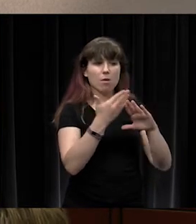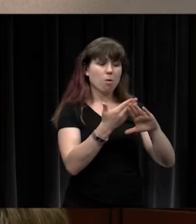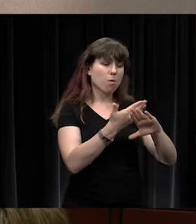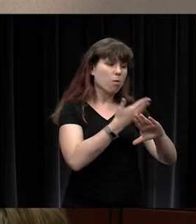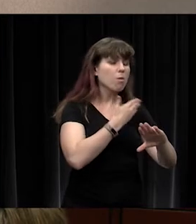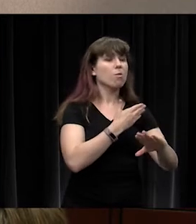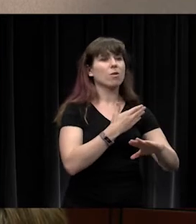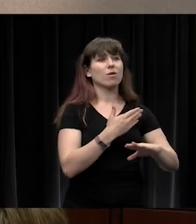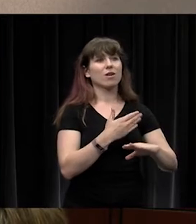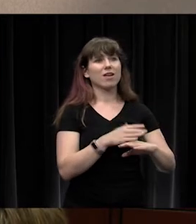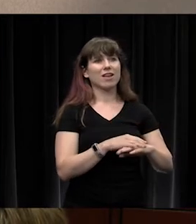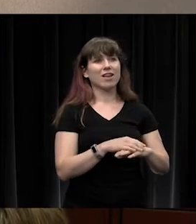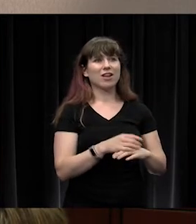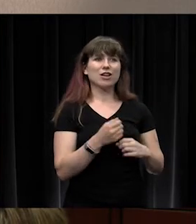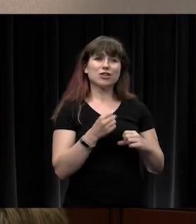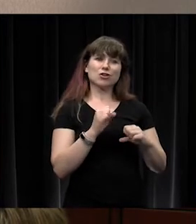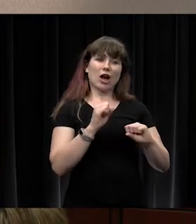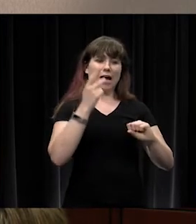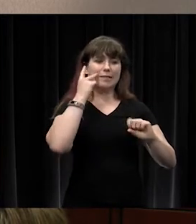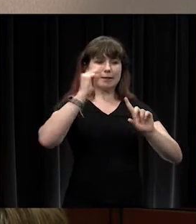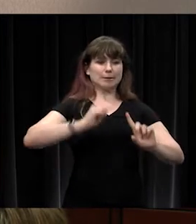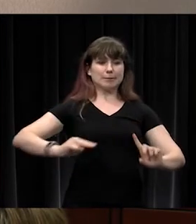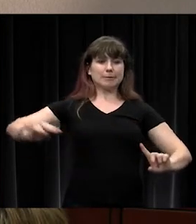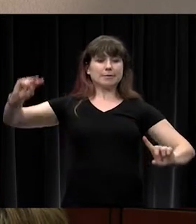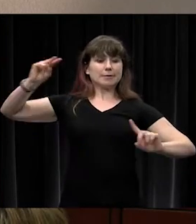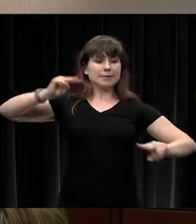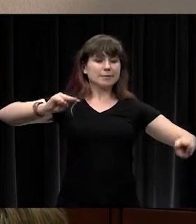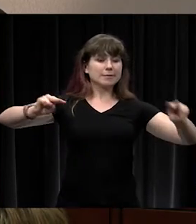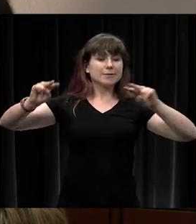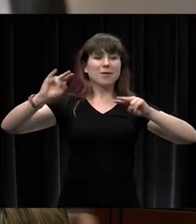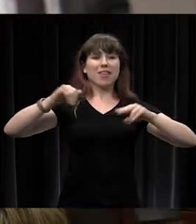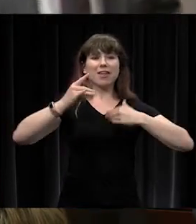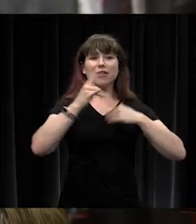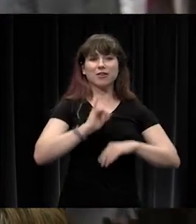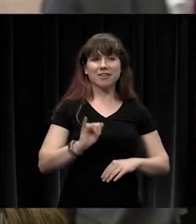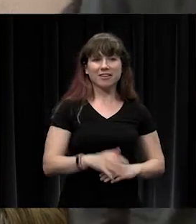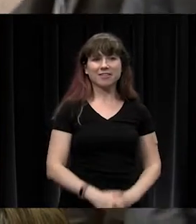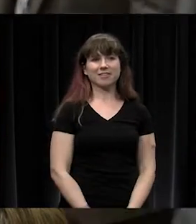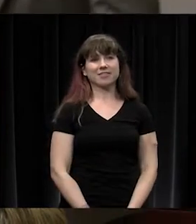a 10,000 foot level exactly what we're doing.